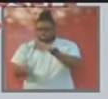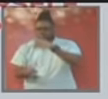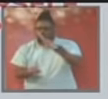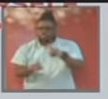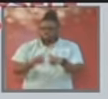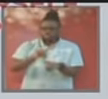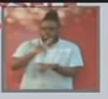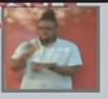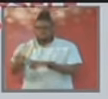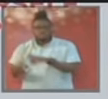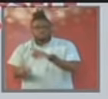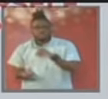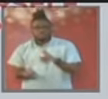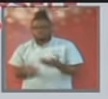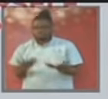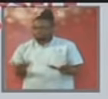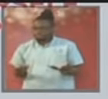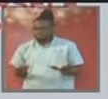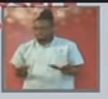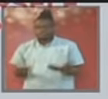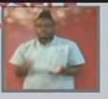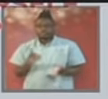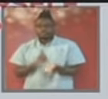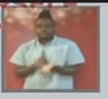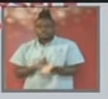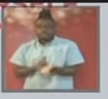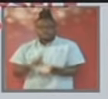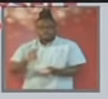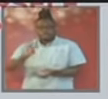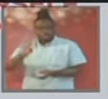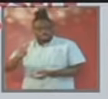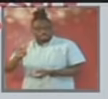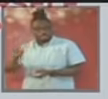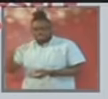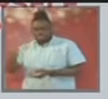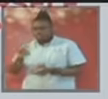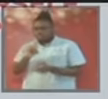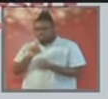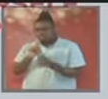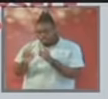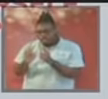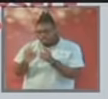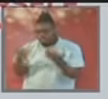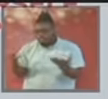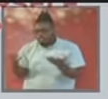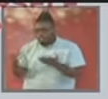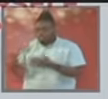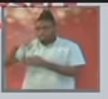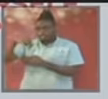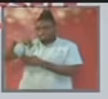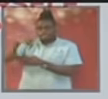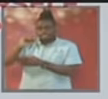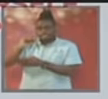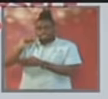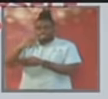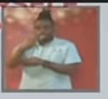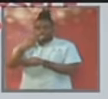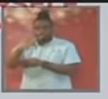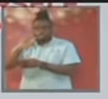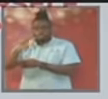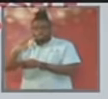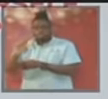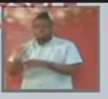point, and Dr. Wheeler could probably go into that, the PAHO region, the Caribbean, Central and South America,